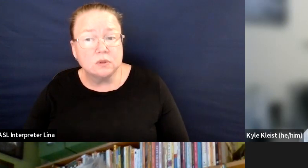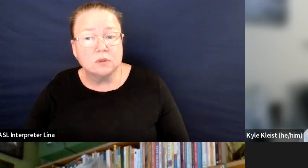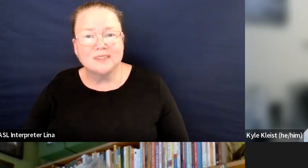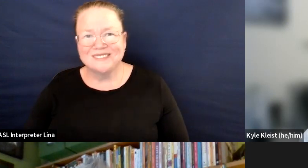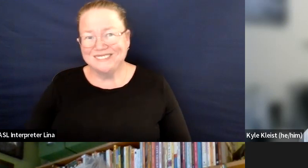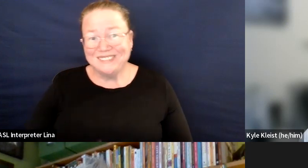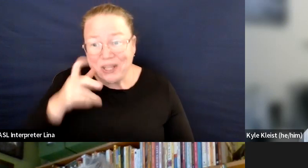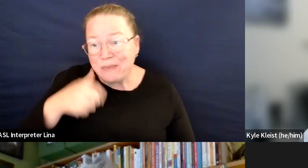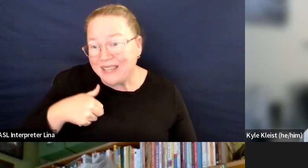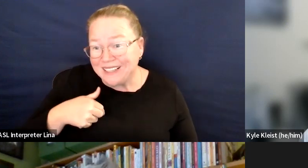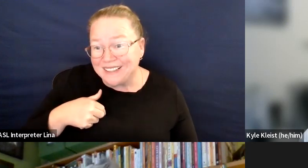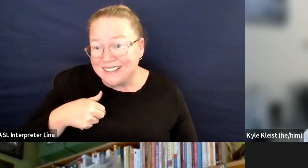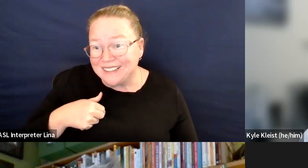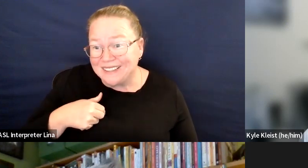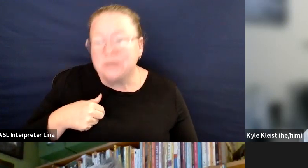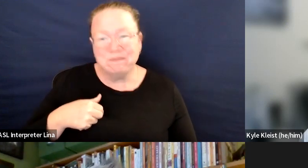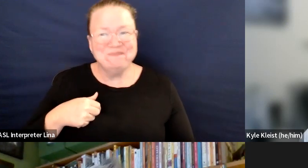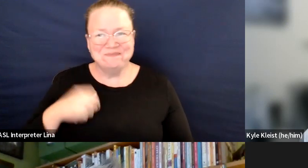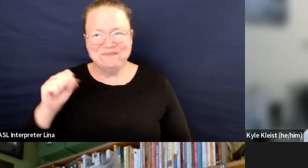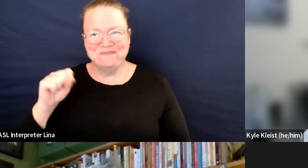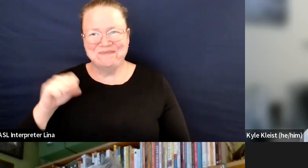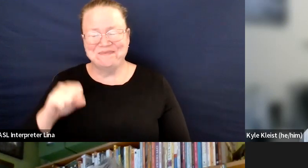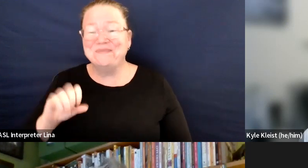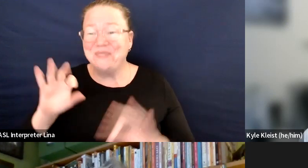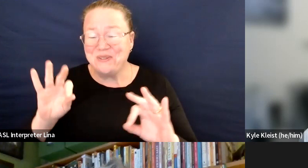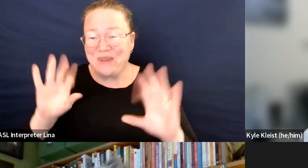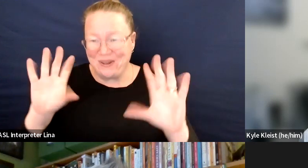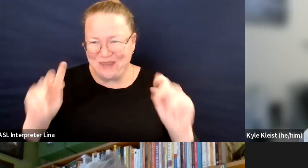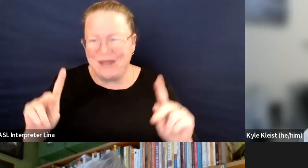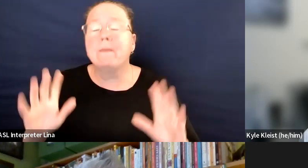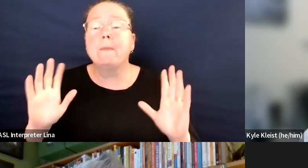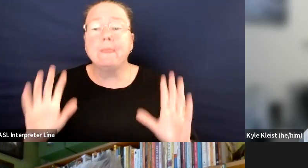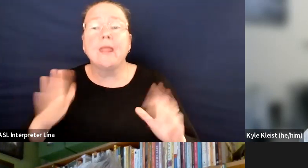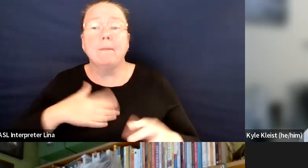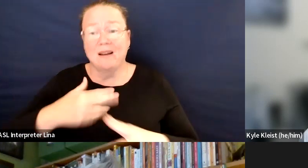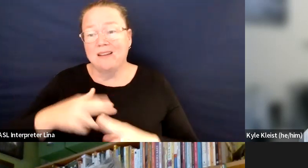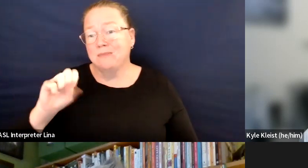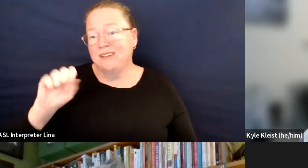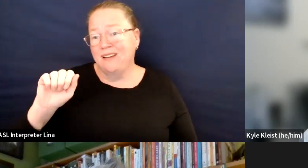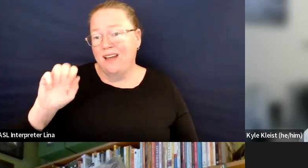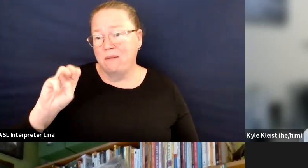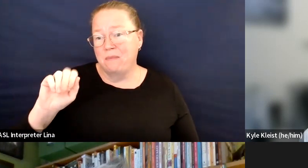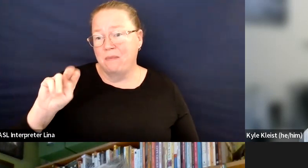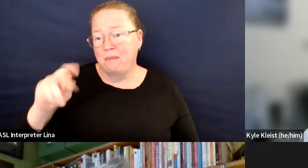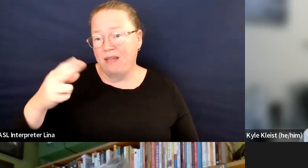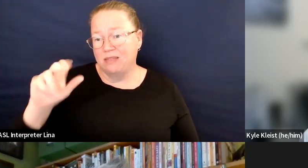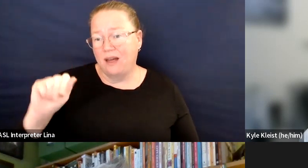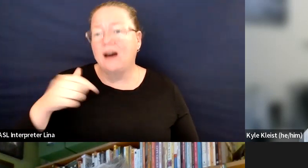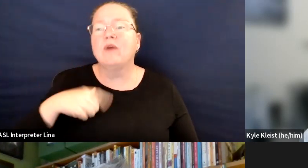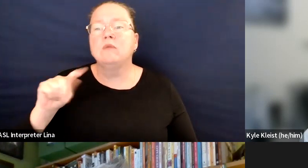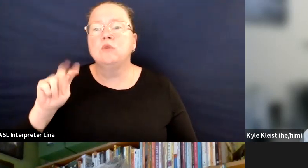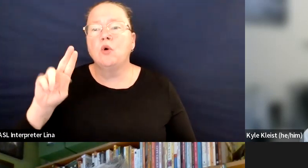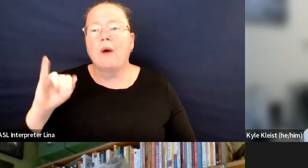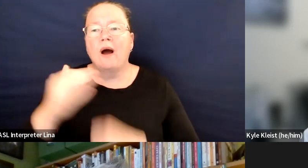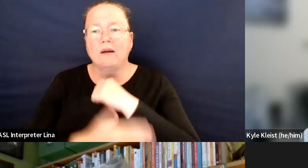Hi, can you hear me? Yes. Great. So my name is Samantha, and I am from Tri-County